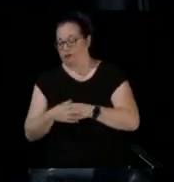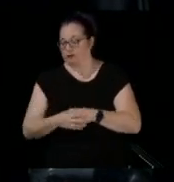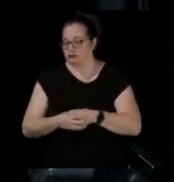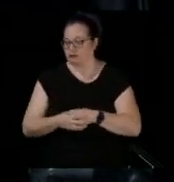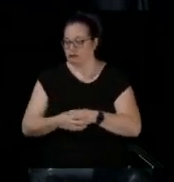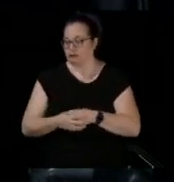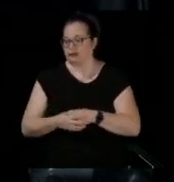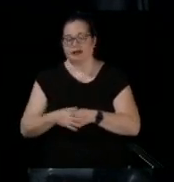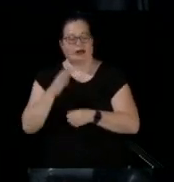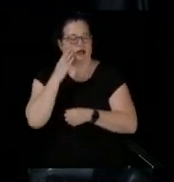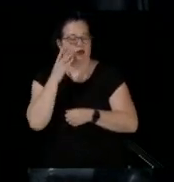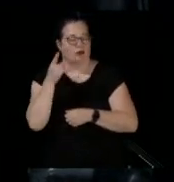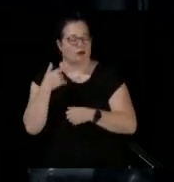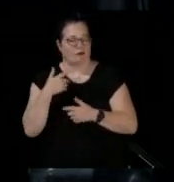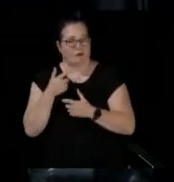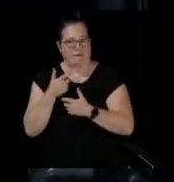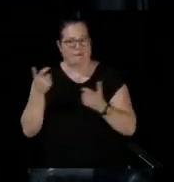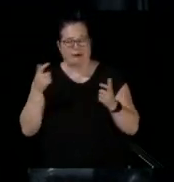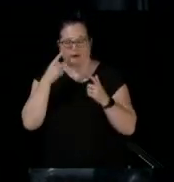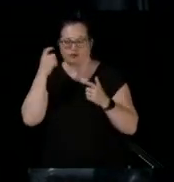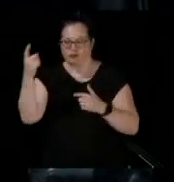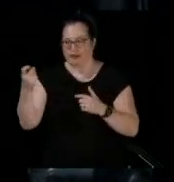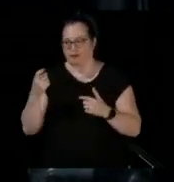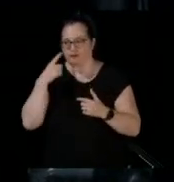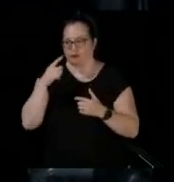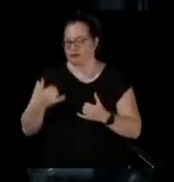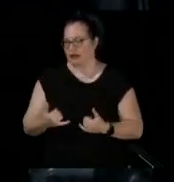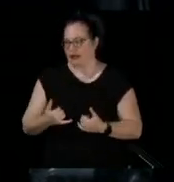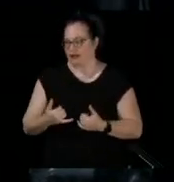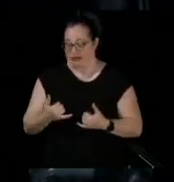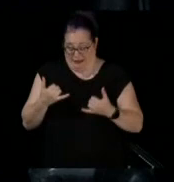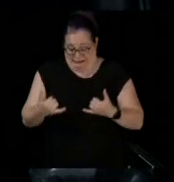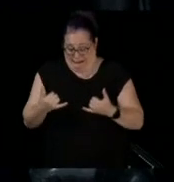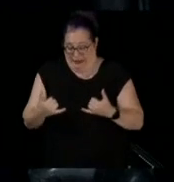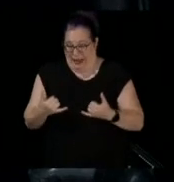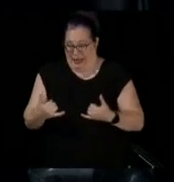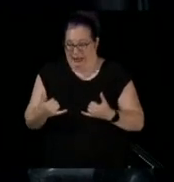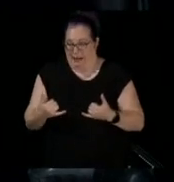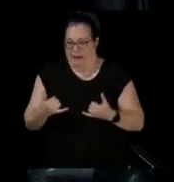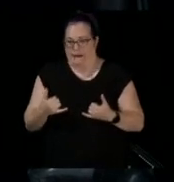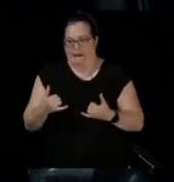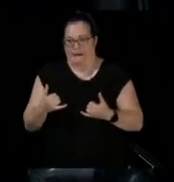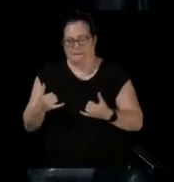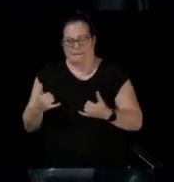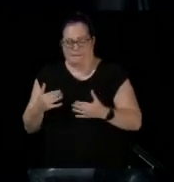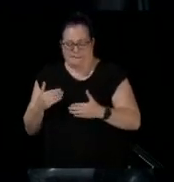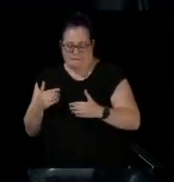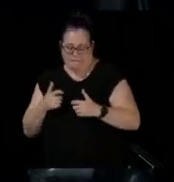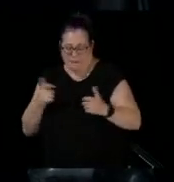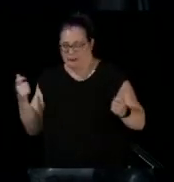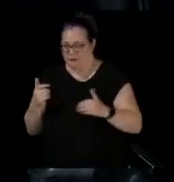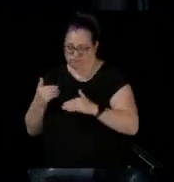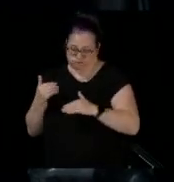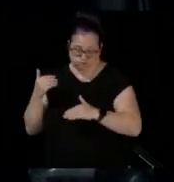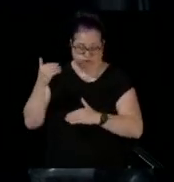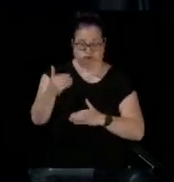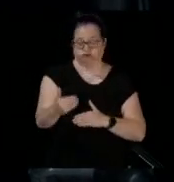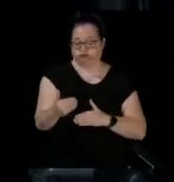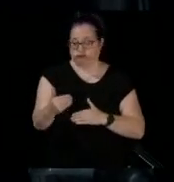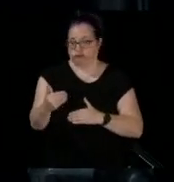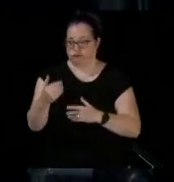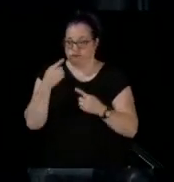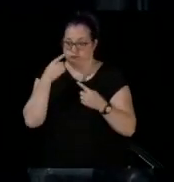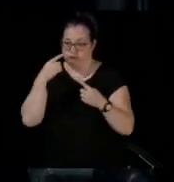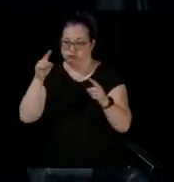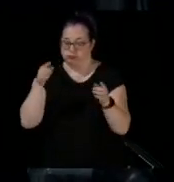And I know that you have big dreams, and today marks a giant leap toward them. And